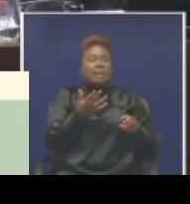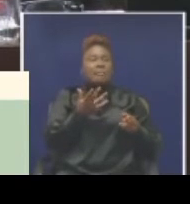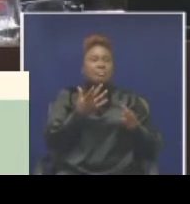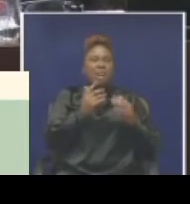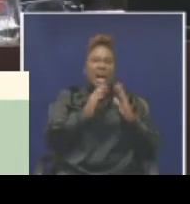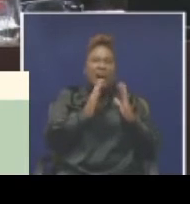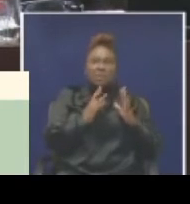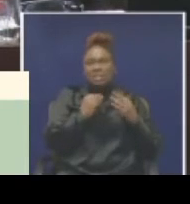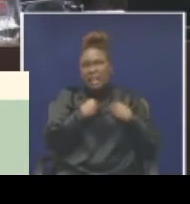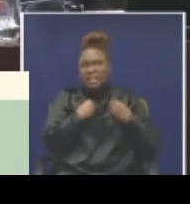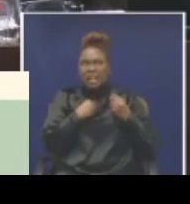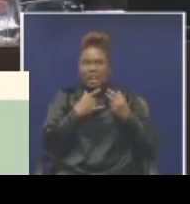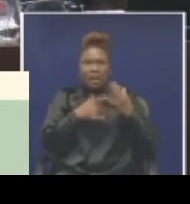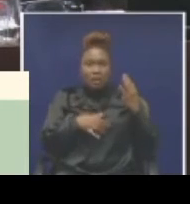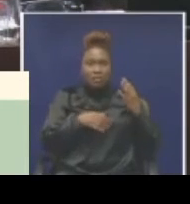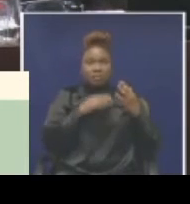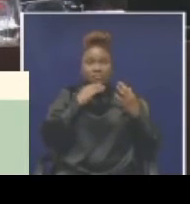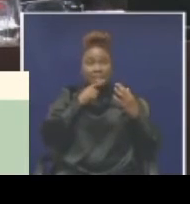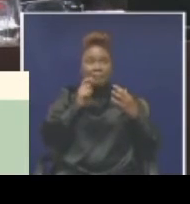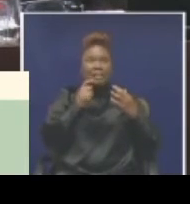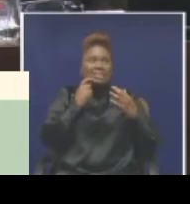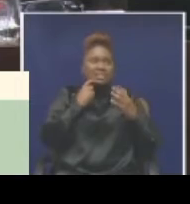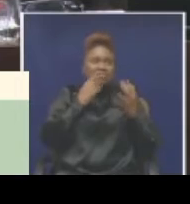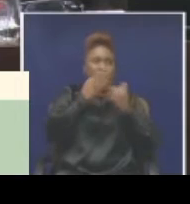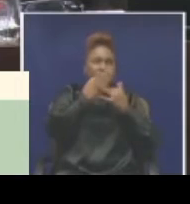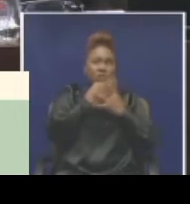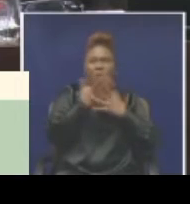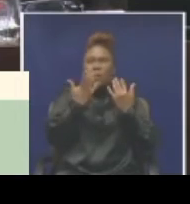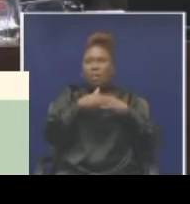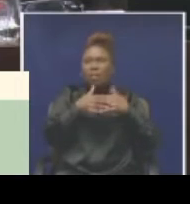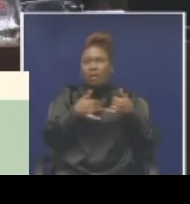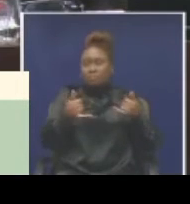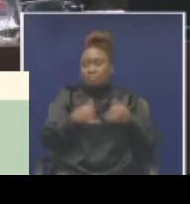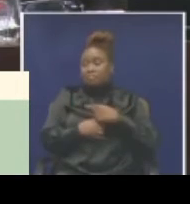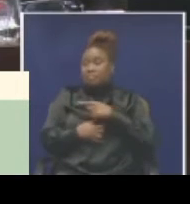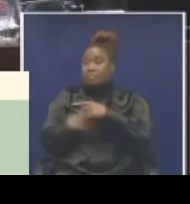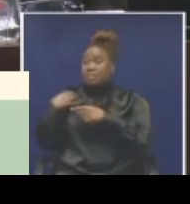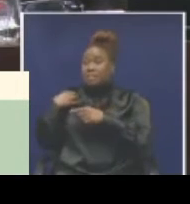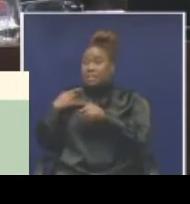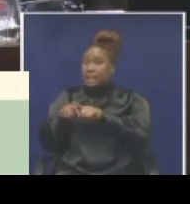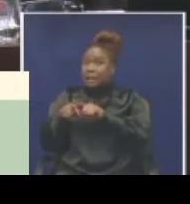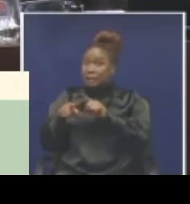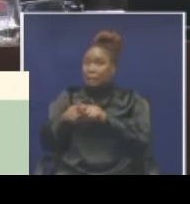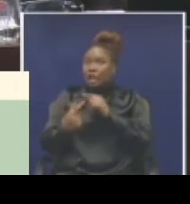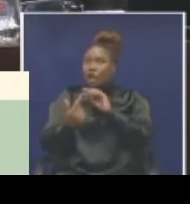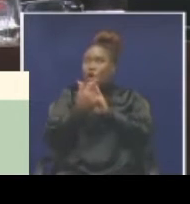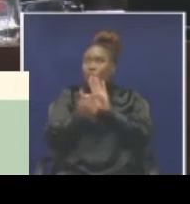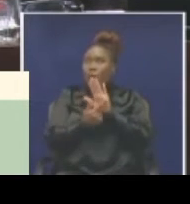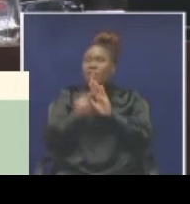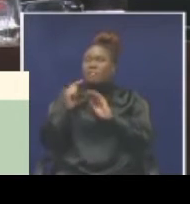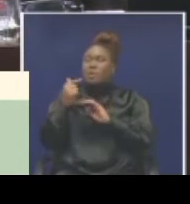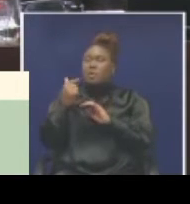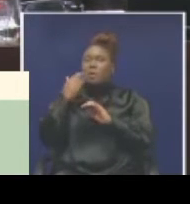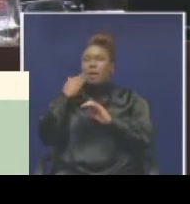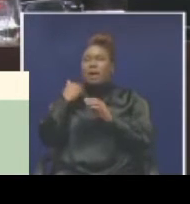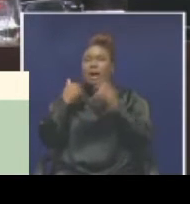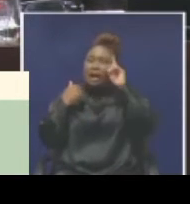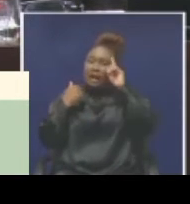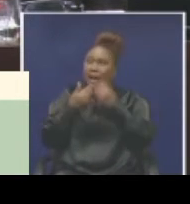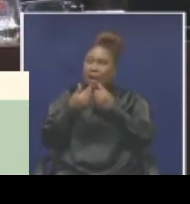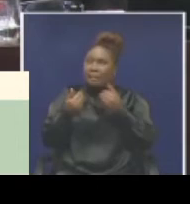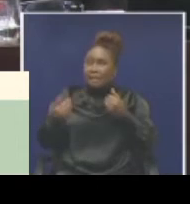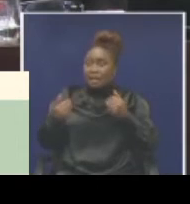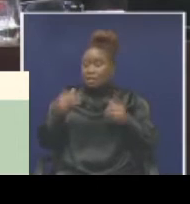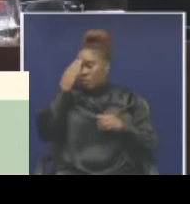is accessible. Minister, you are not mentioning anything about the repeal of the apartheid laws. We know the project by the South African